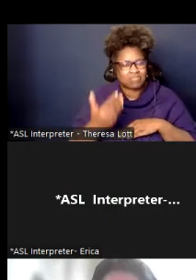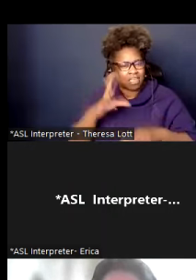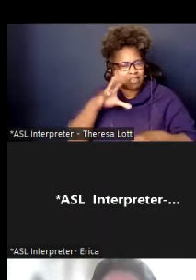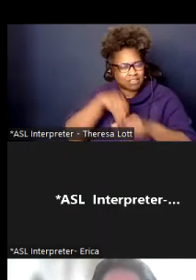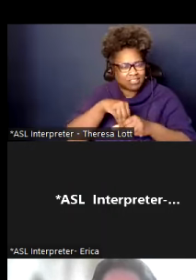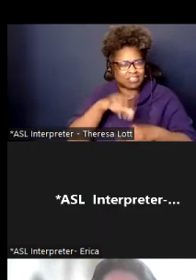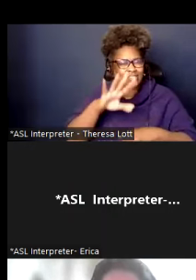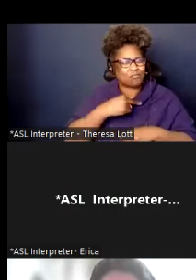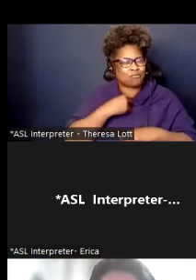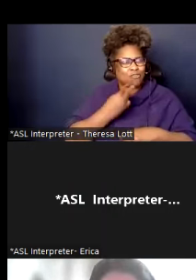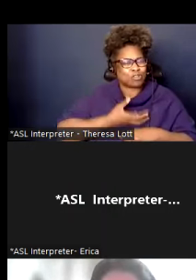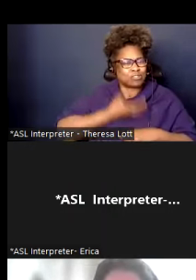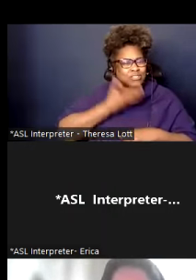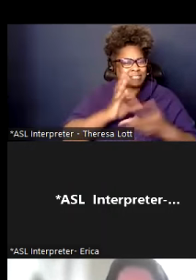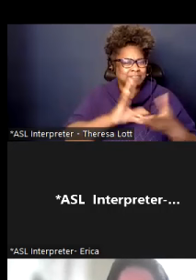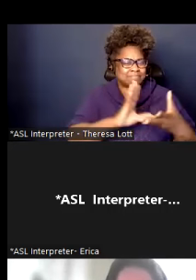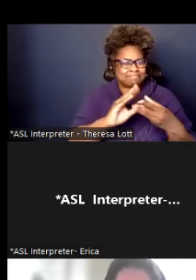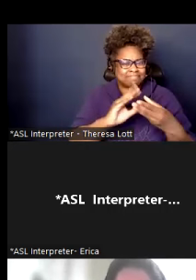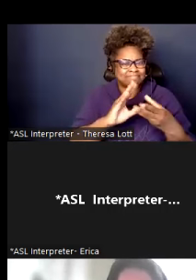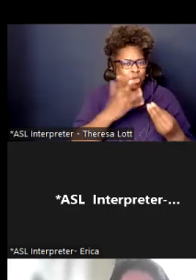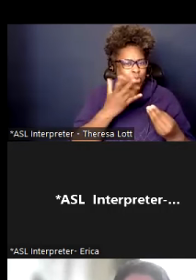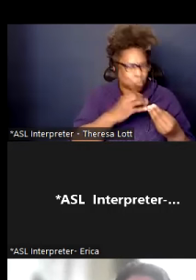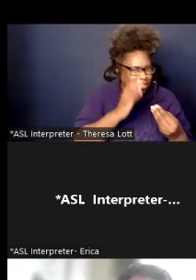voice heard. We want to hear from everybody too.